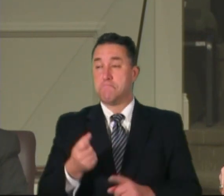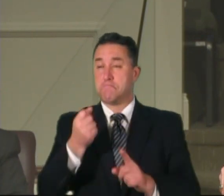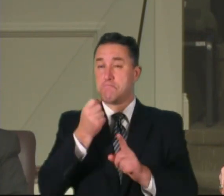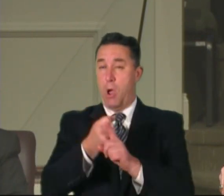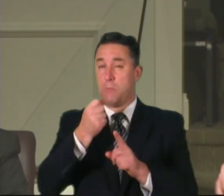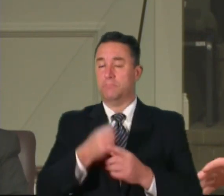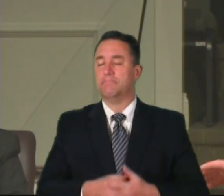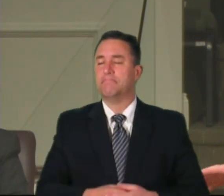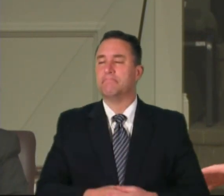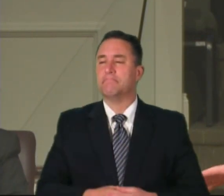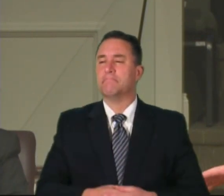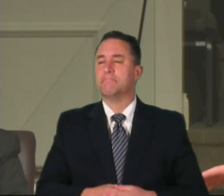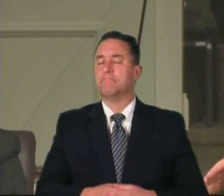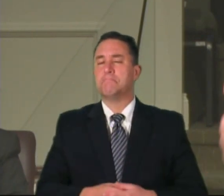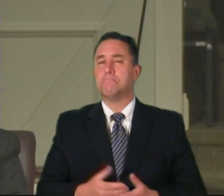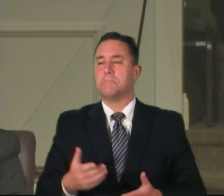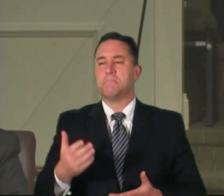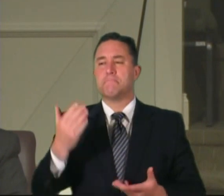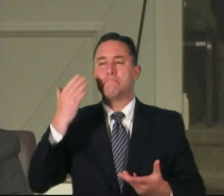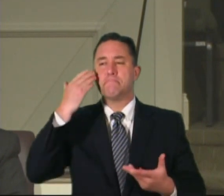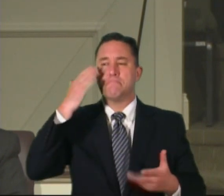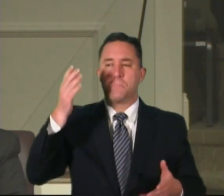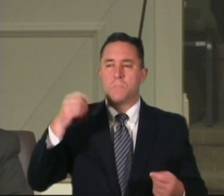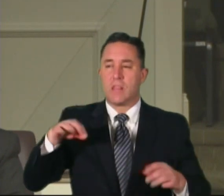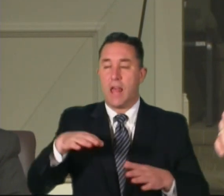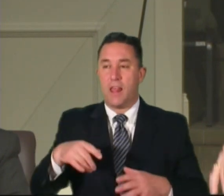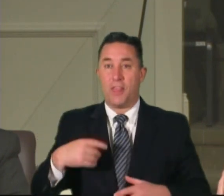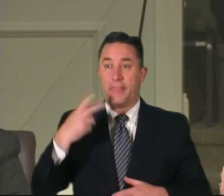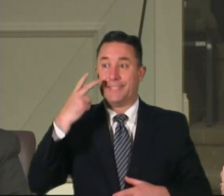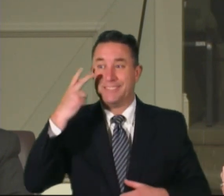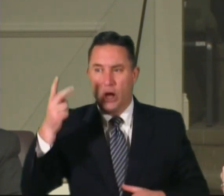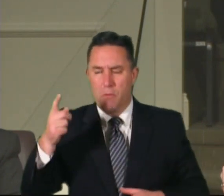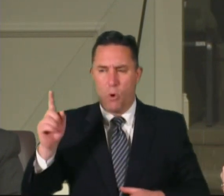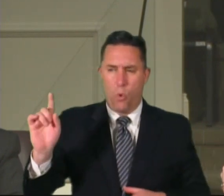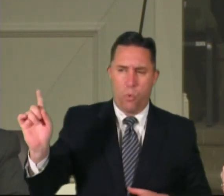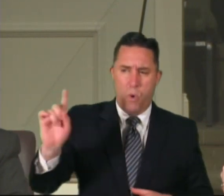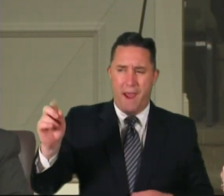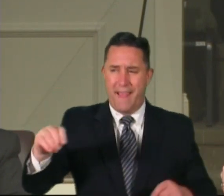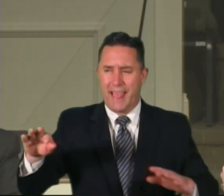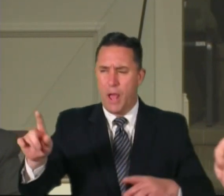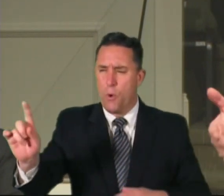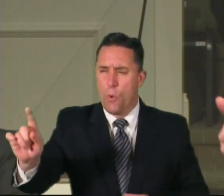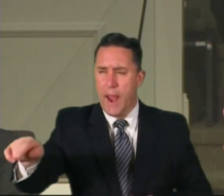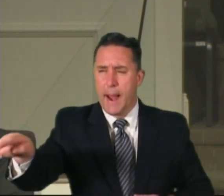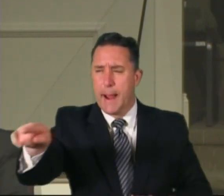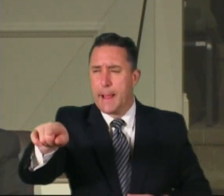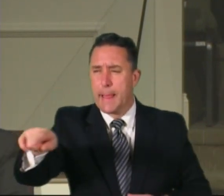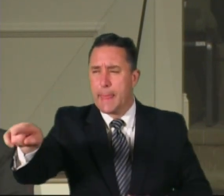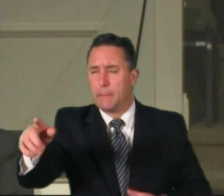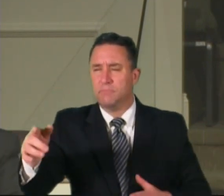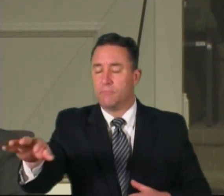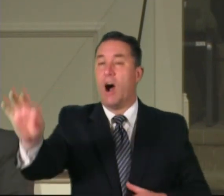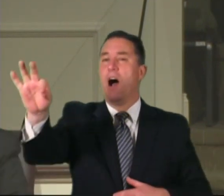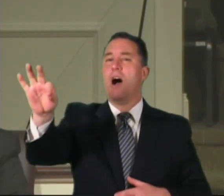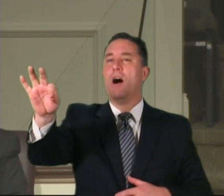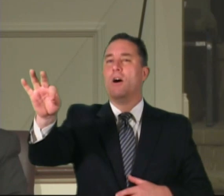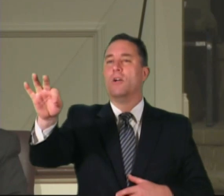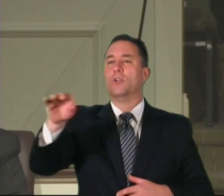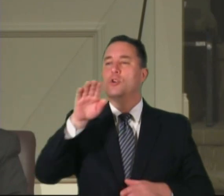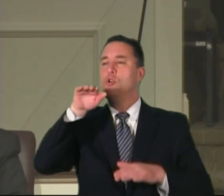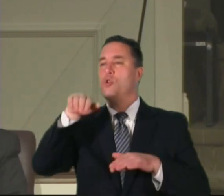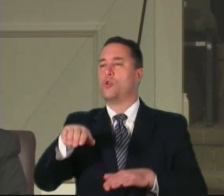and they knew not the land. They saw the land, I think, but they didn't know where it was. But they discovered a certain